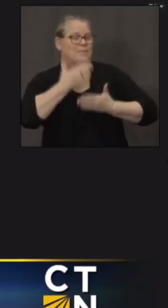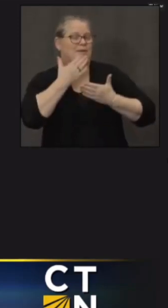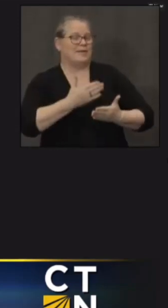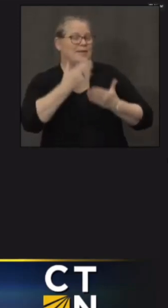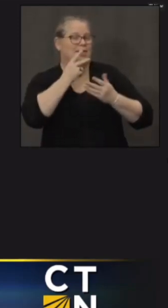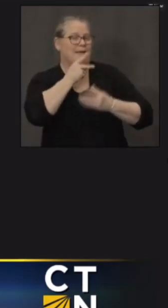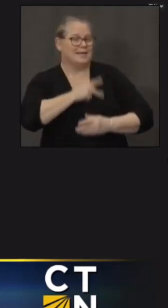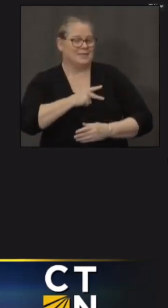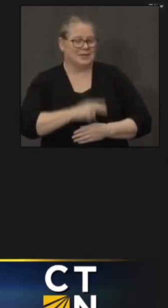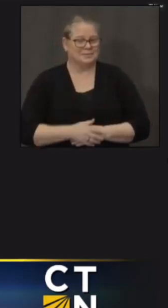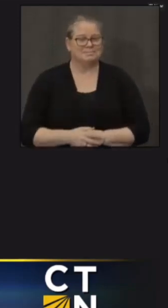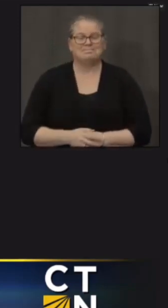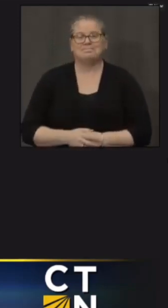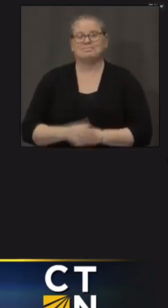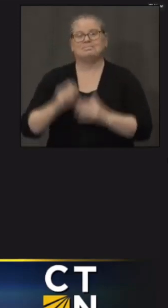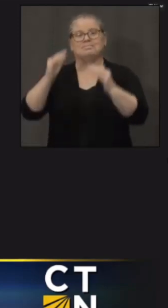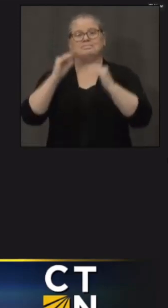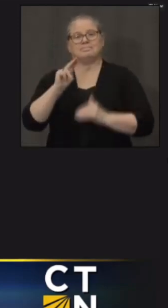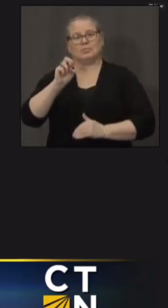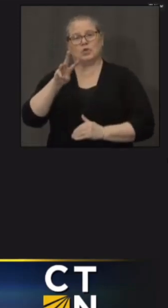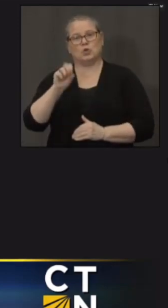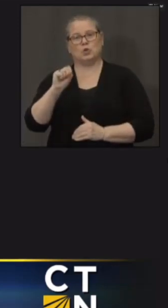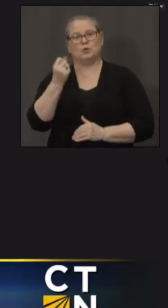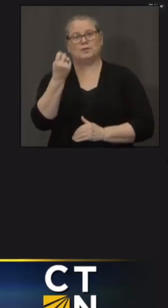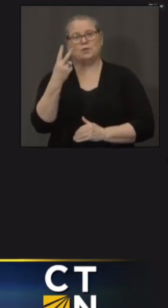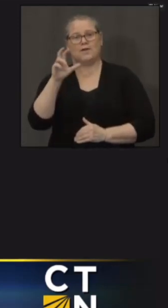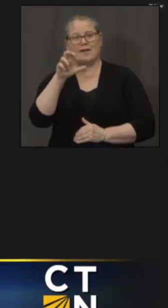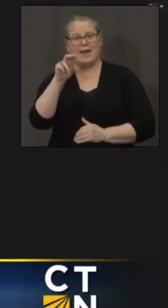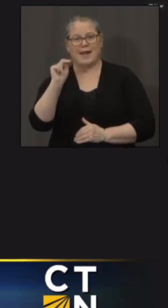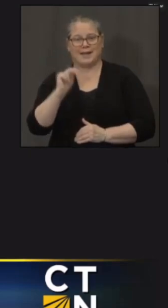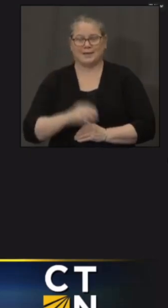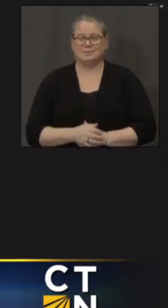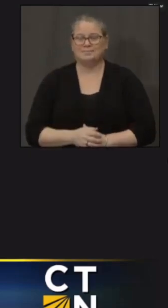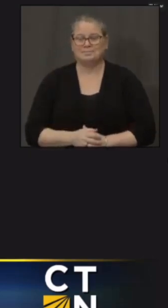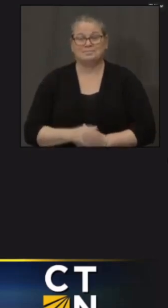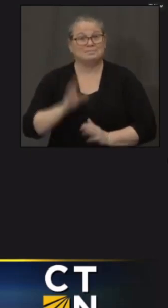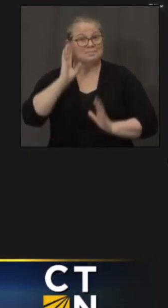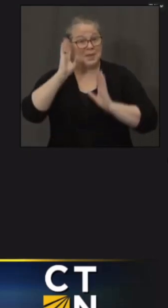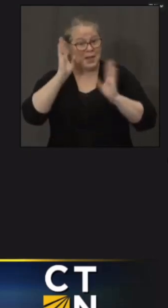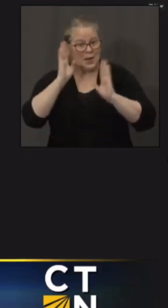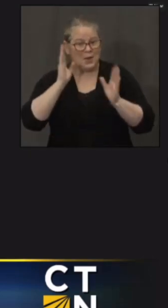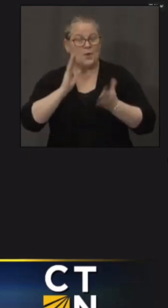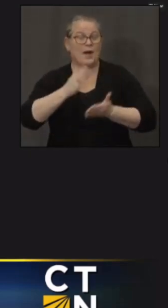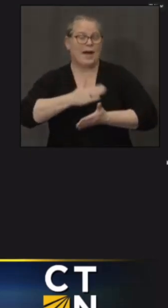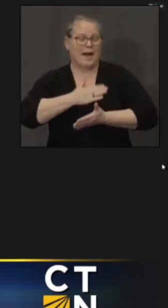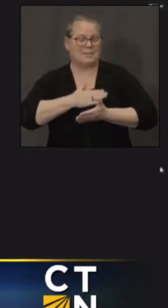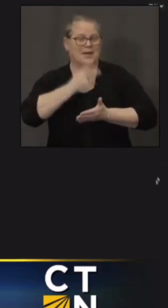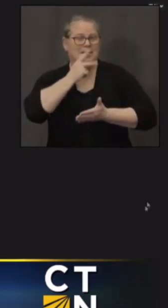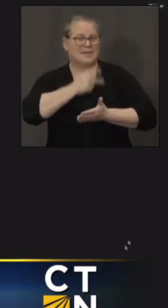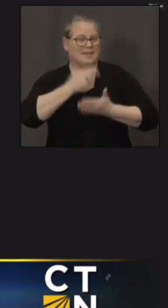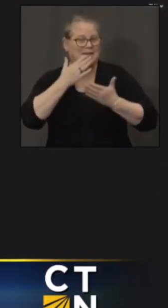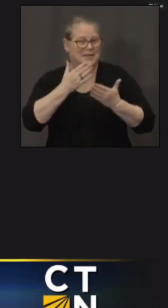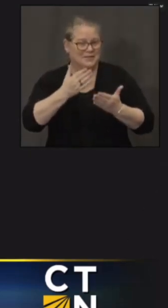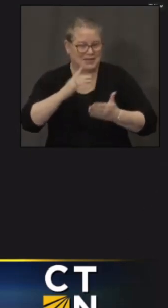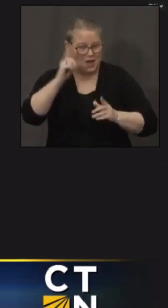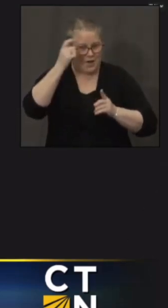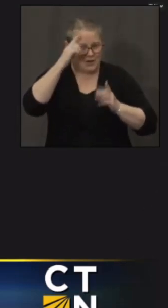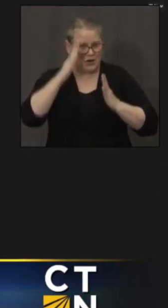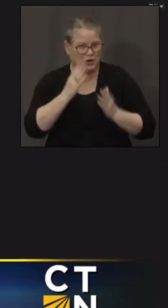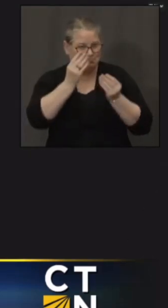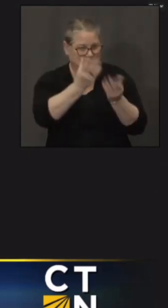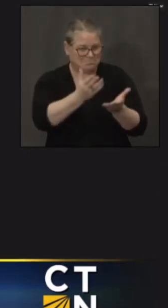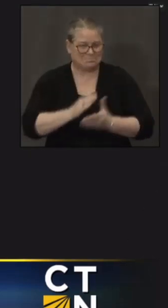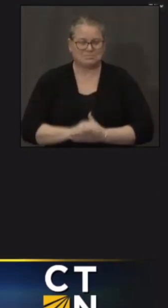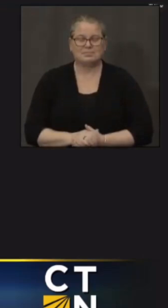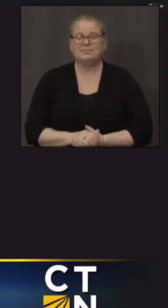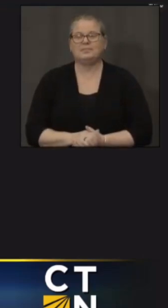News 12 Connecticut. Hi, everybody, and happy Thanksgiving, Governor. Quickly, you kind of touched